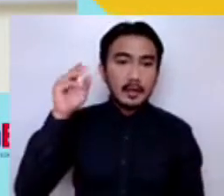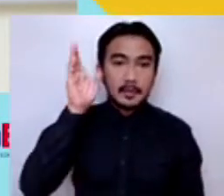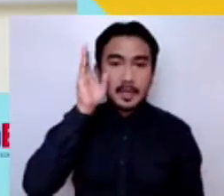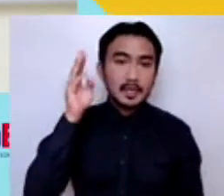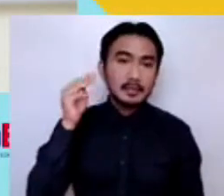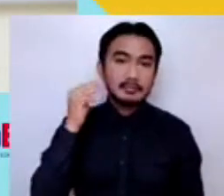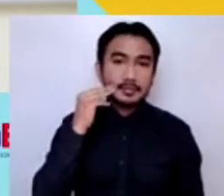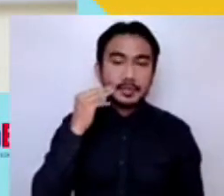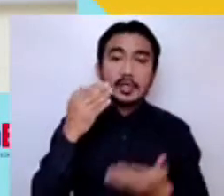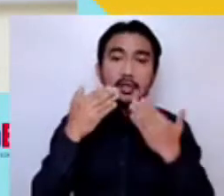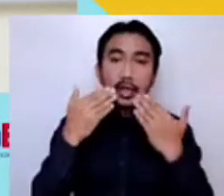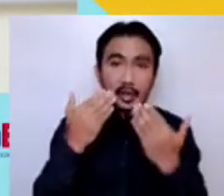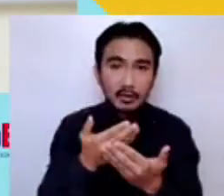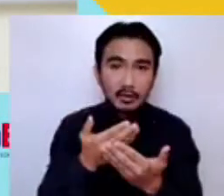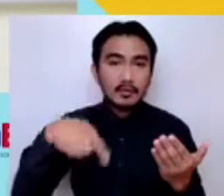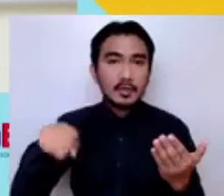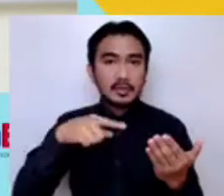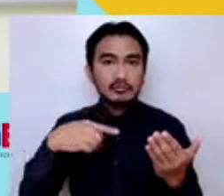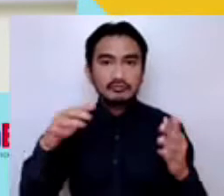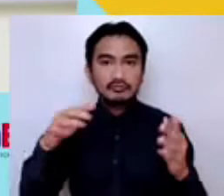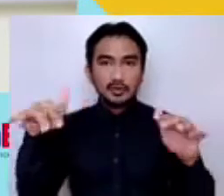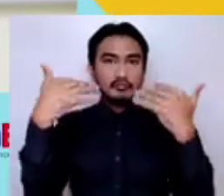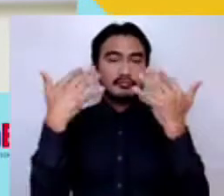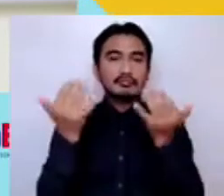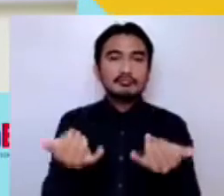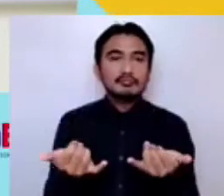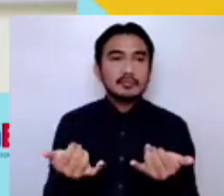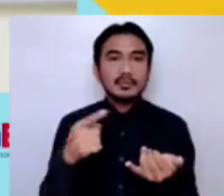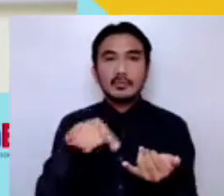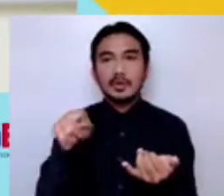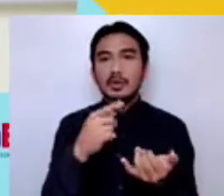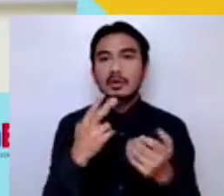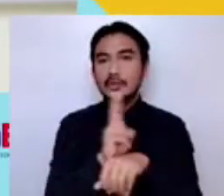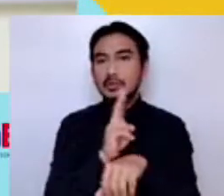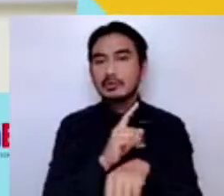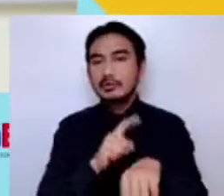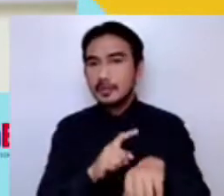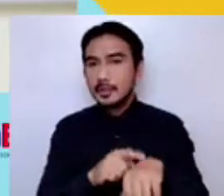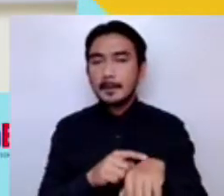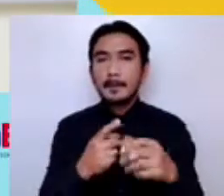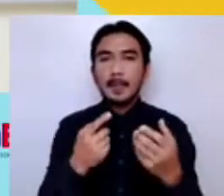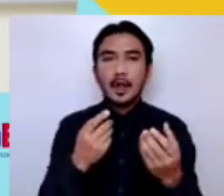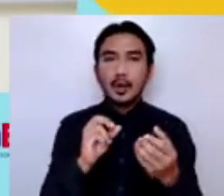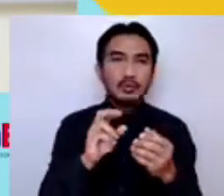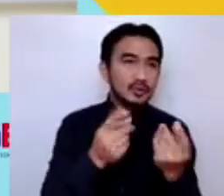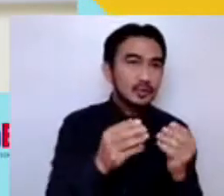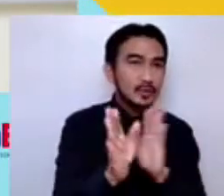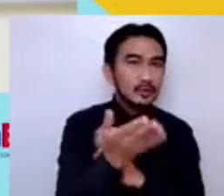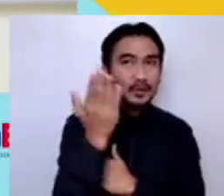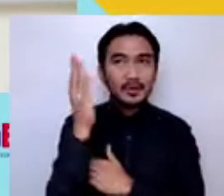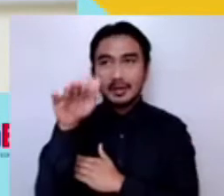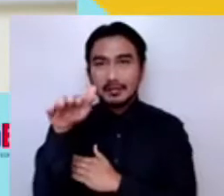thank you for spending time, for spending your morning or afternoon or even evening in